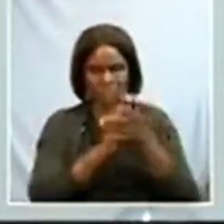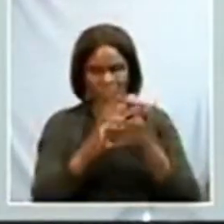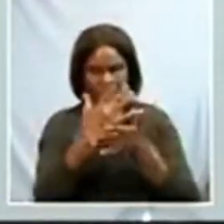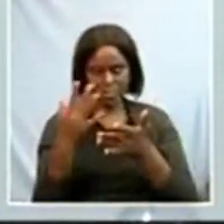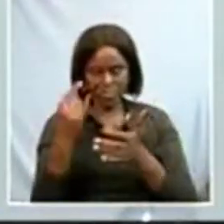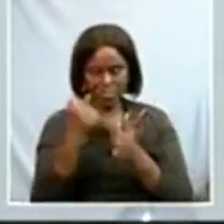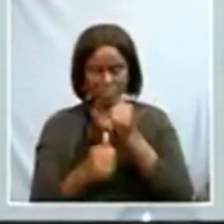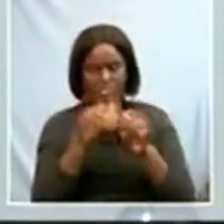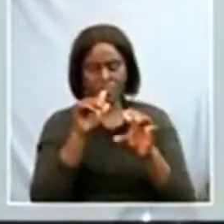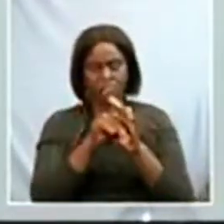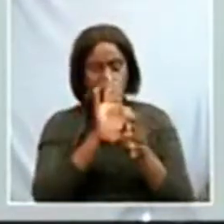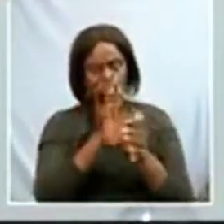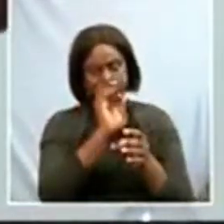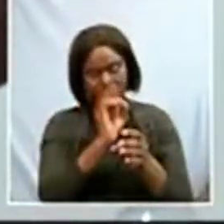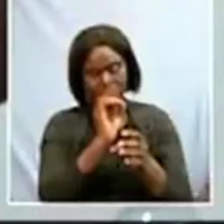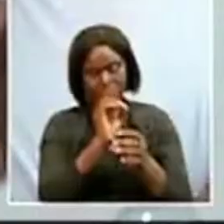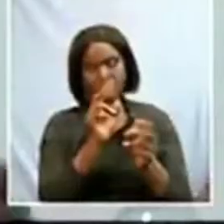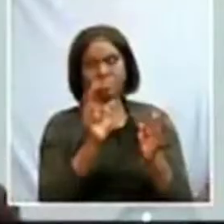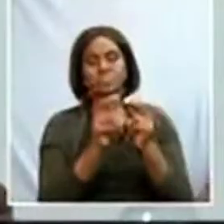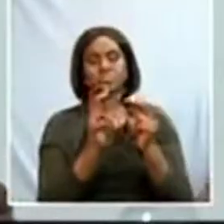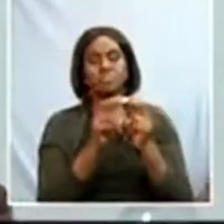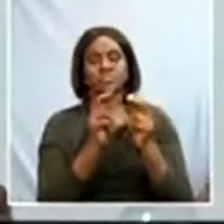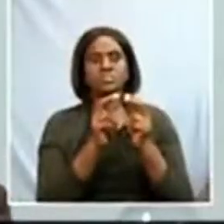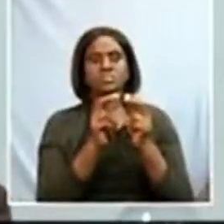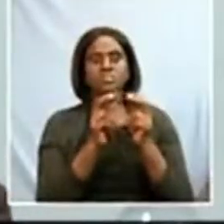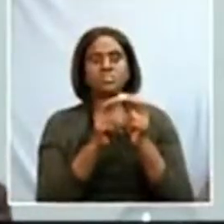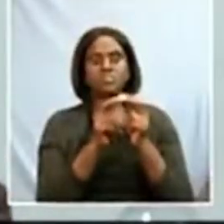components that were in the original contract.